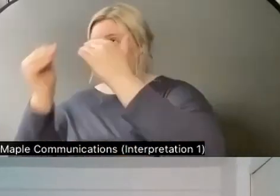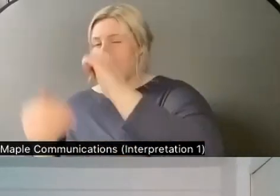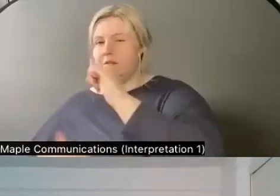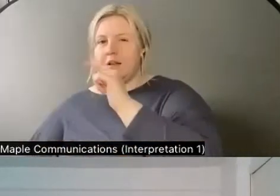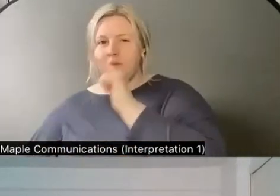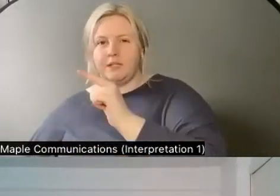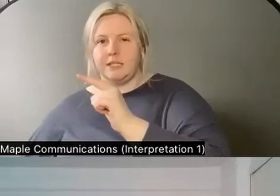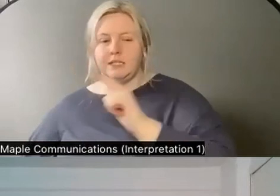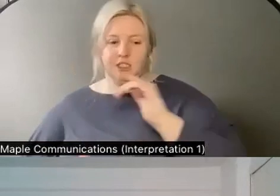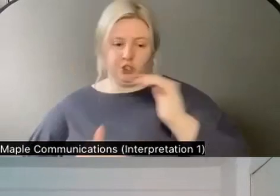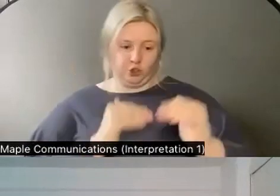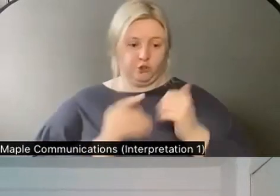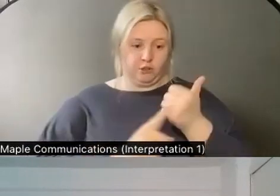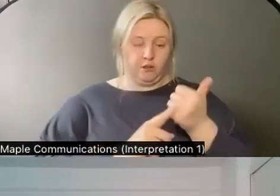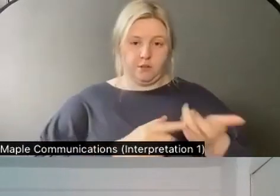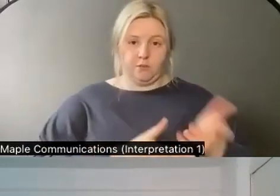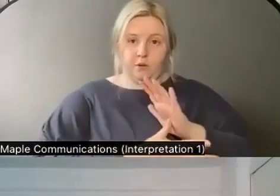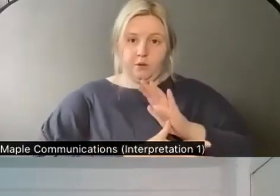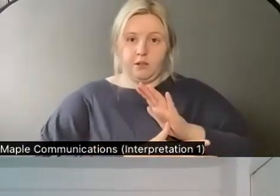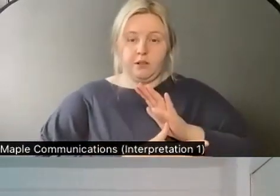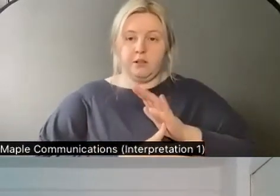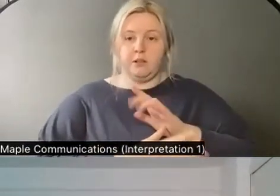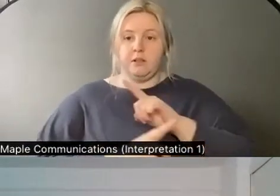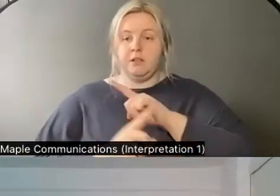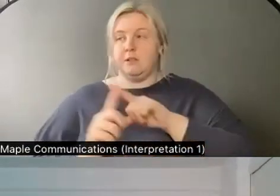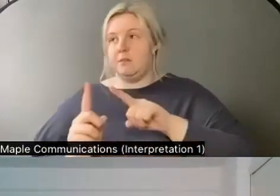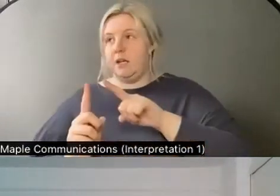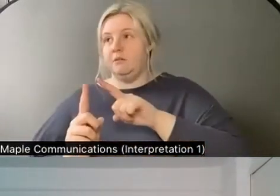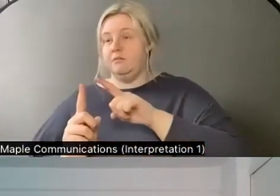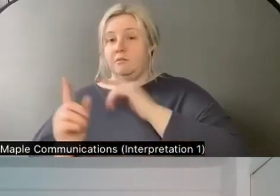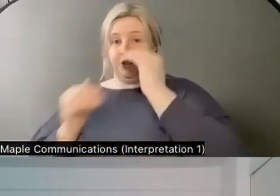or adults with disabilities compared to abled adults.